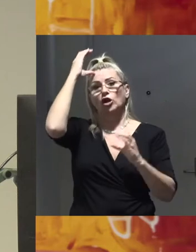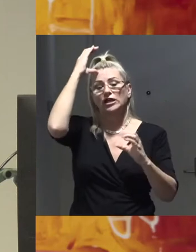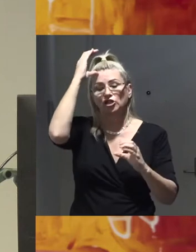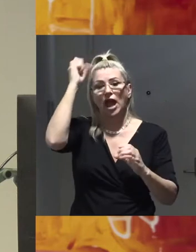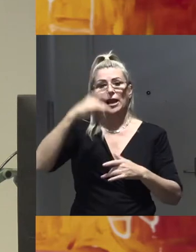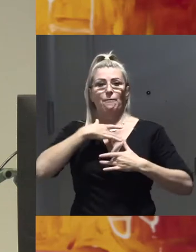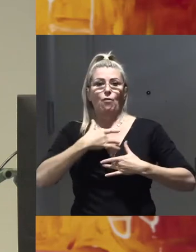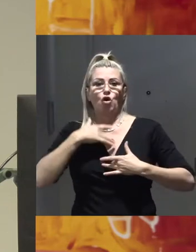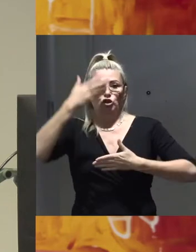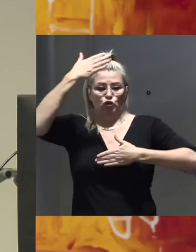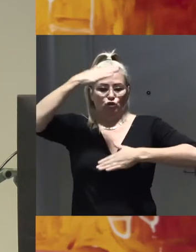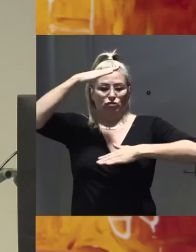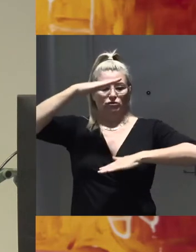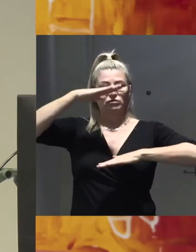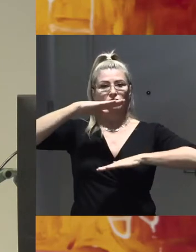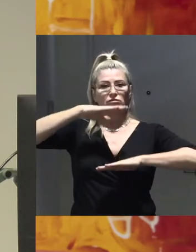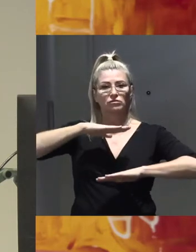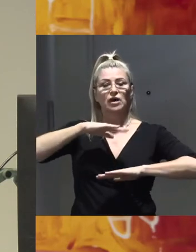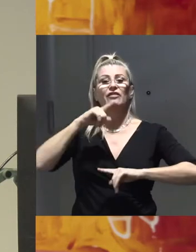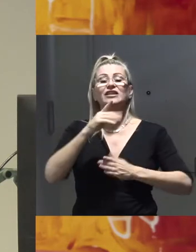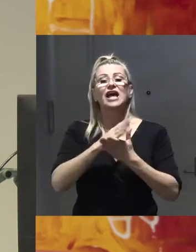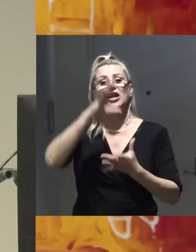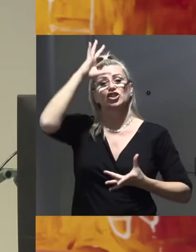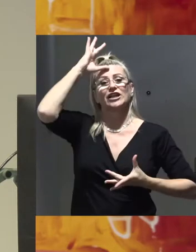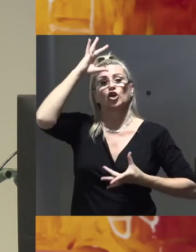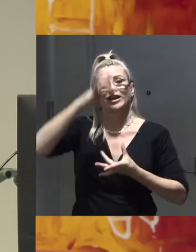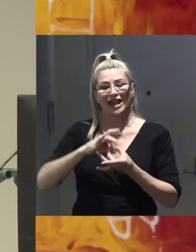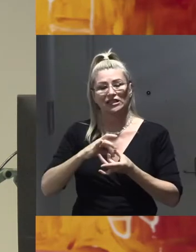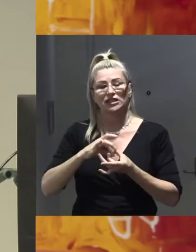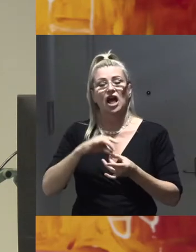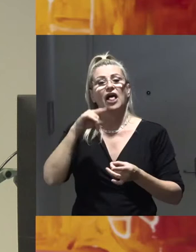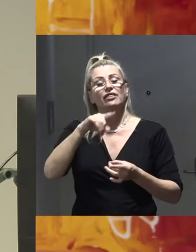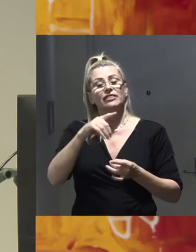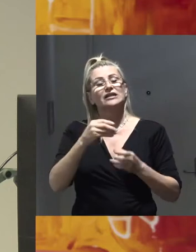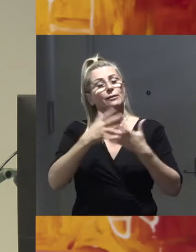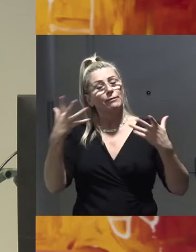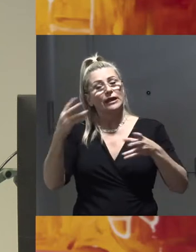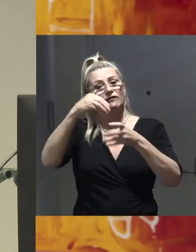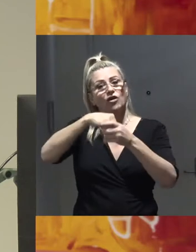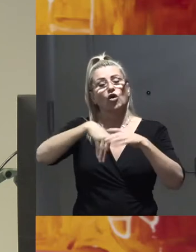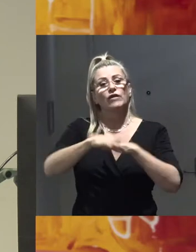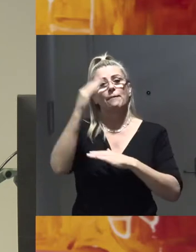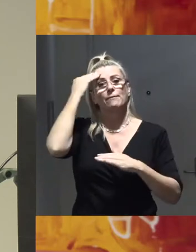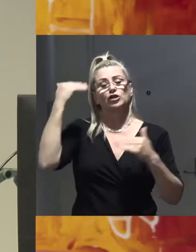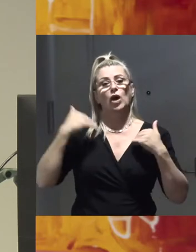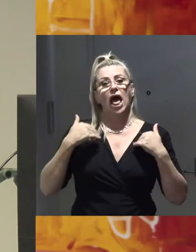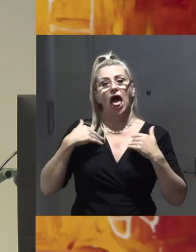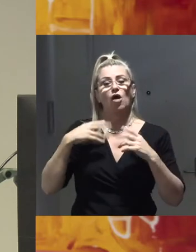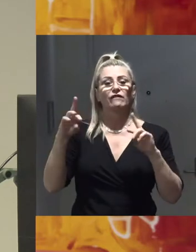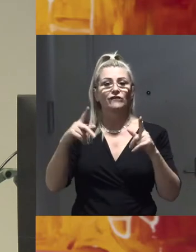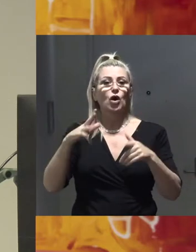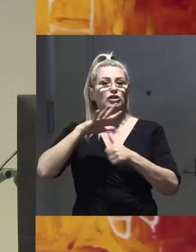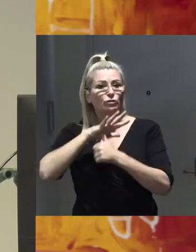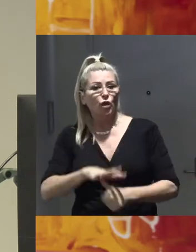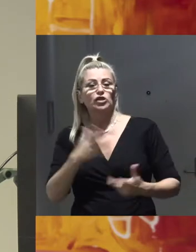regulation are intimately interconnected and play a role in mental health struggles such as depression and